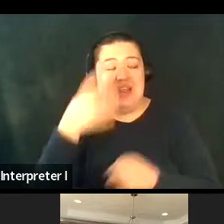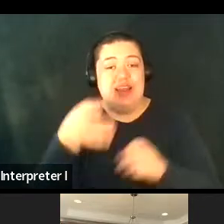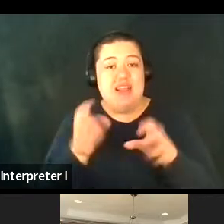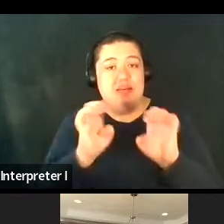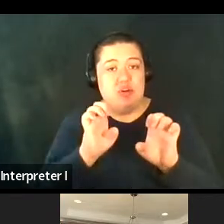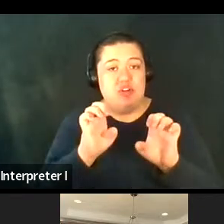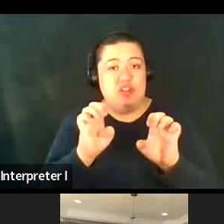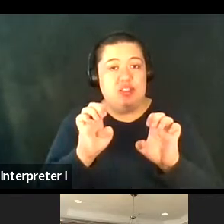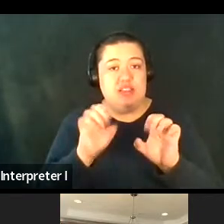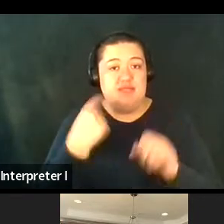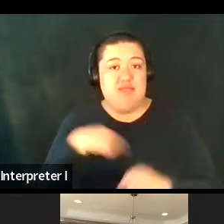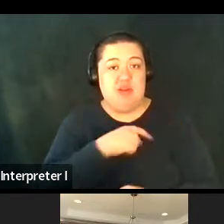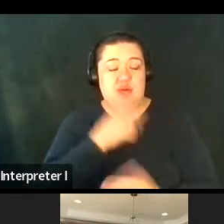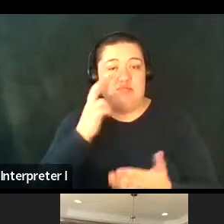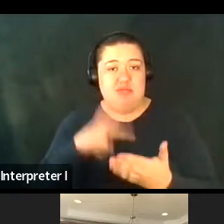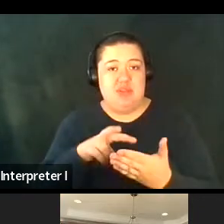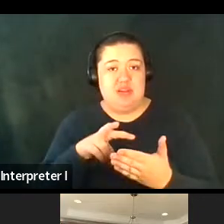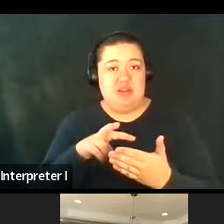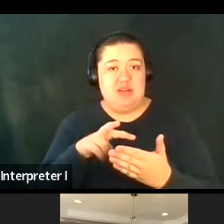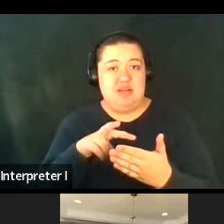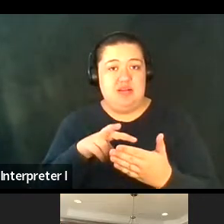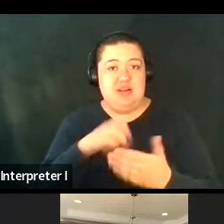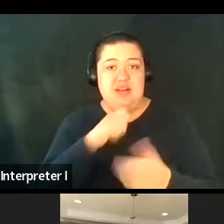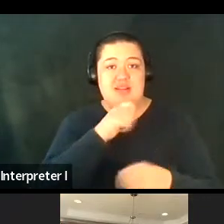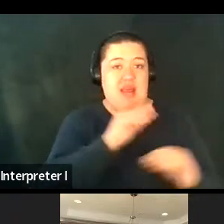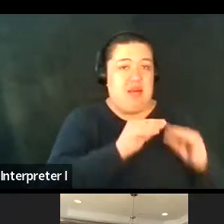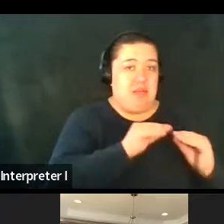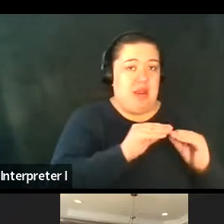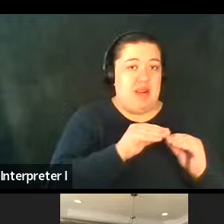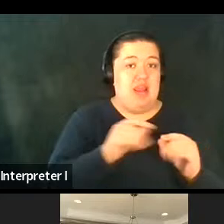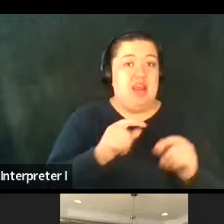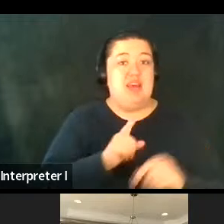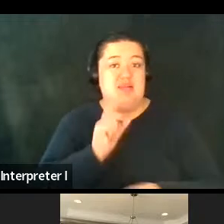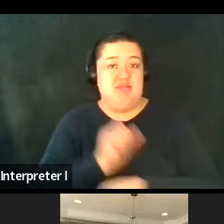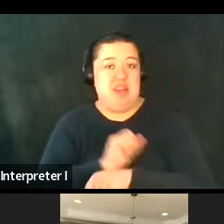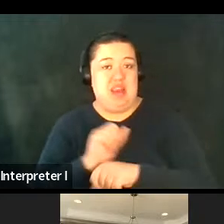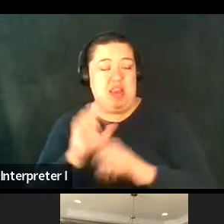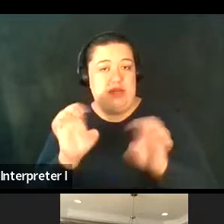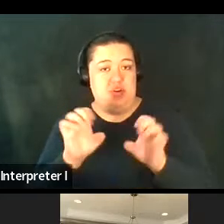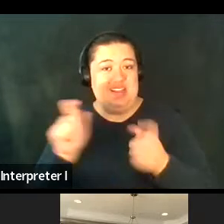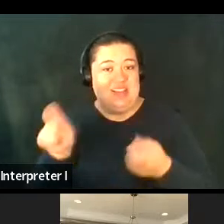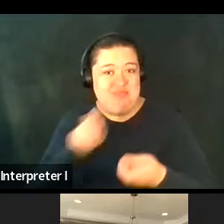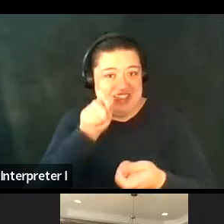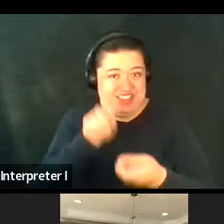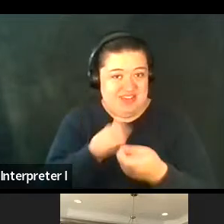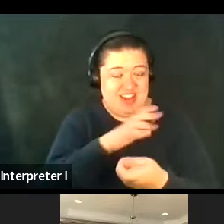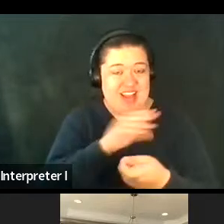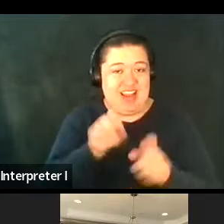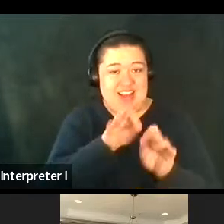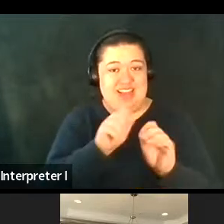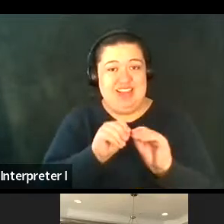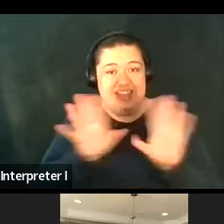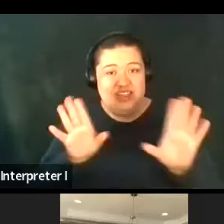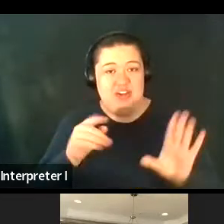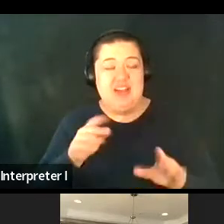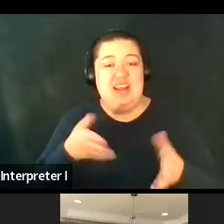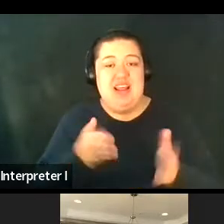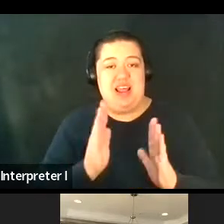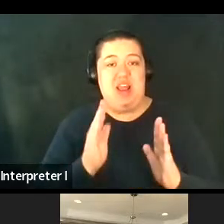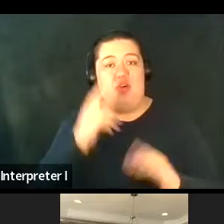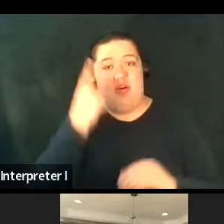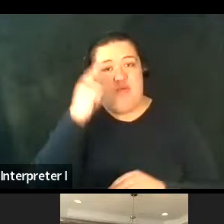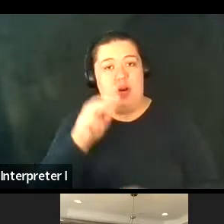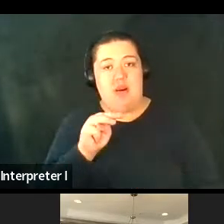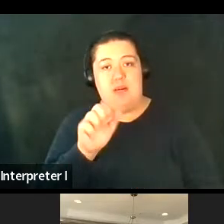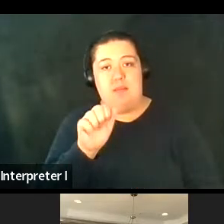in front of us, absent of the amendment that's in front of us, the underlying emergency, specifically and explicitly allows for the